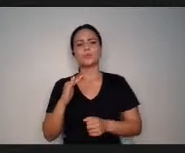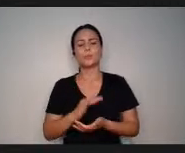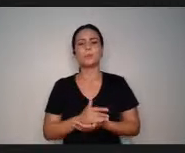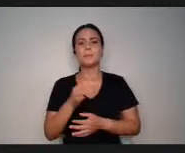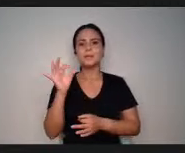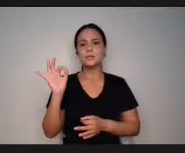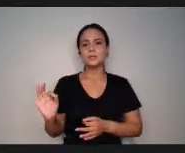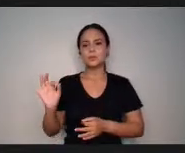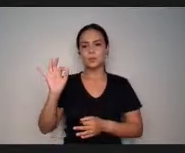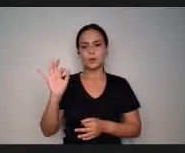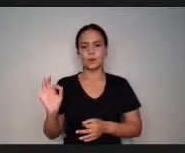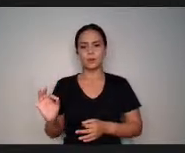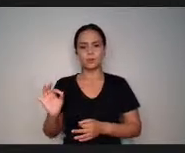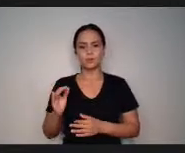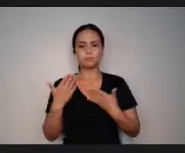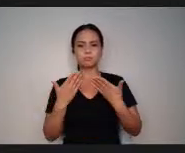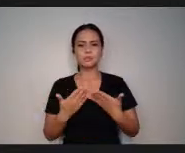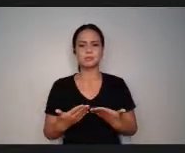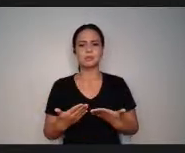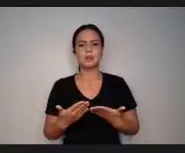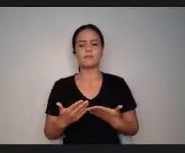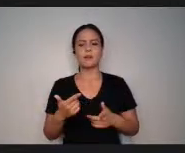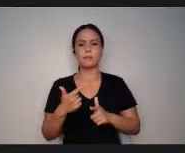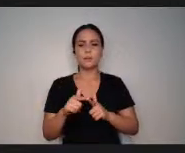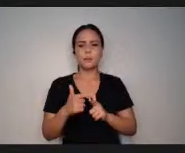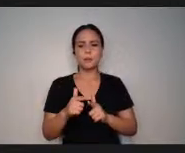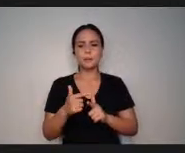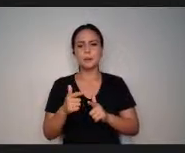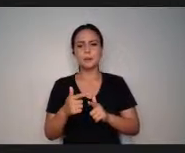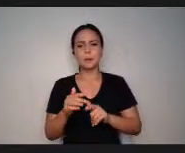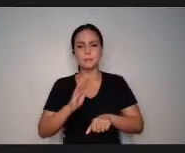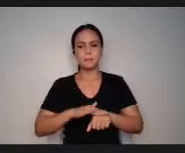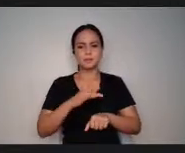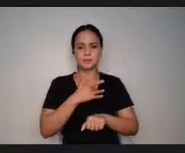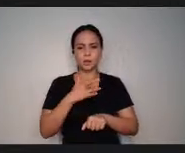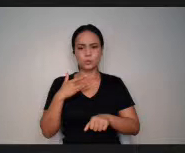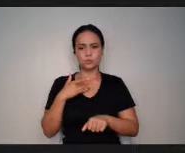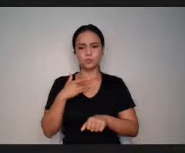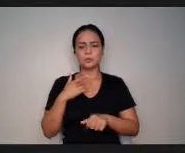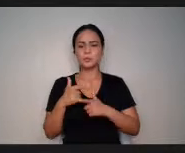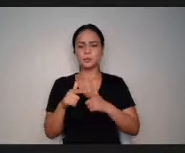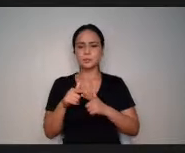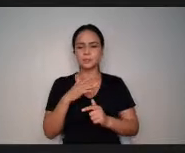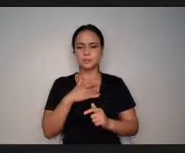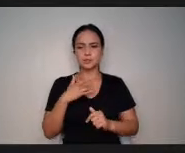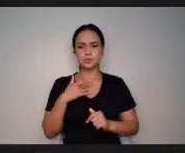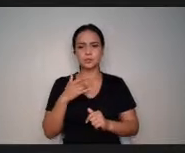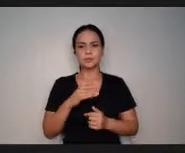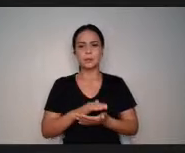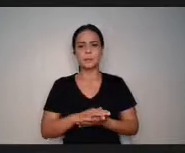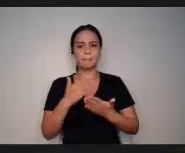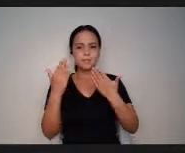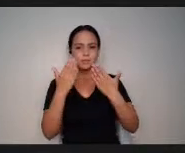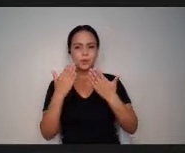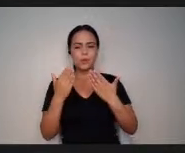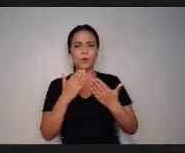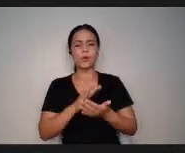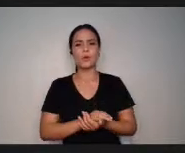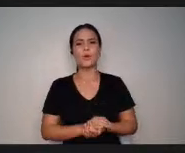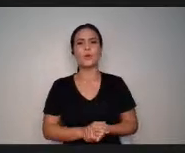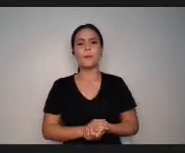mental health problems when you're missing, you know, 15 days of a month because of mental health issues.